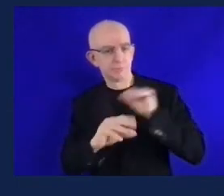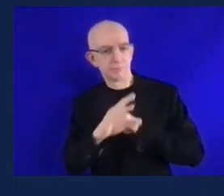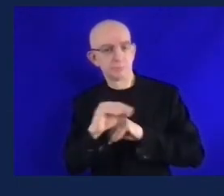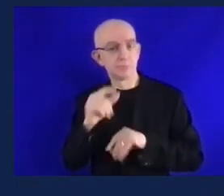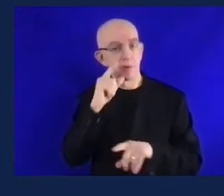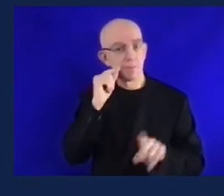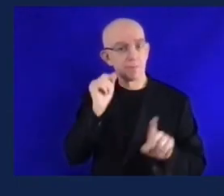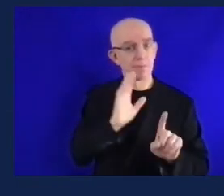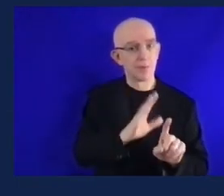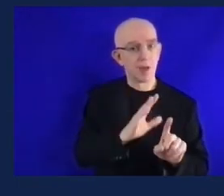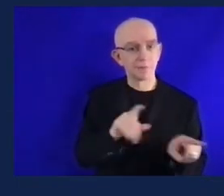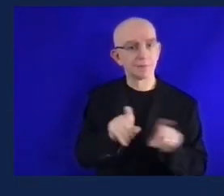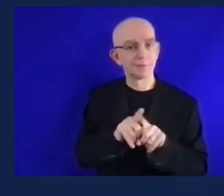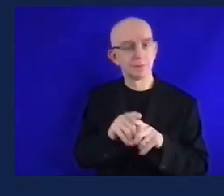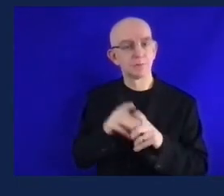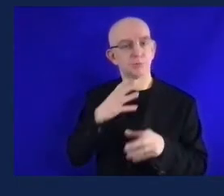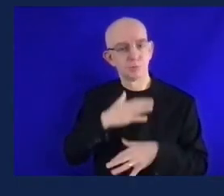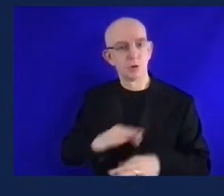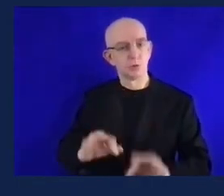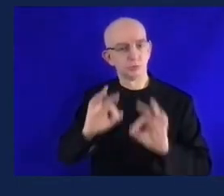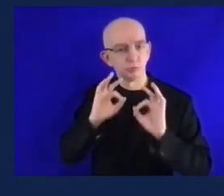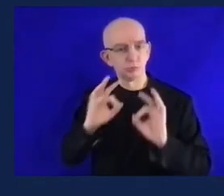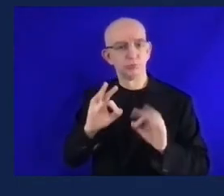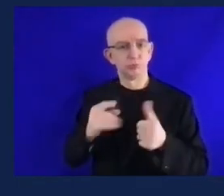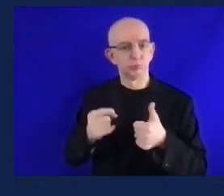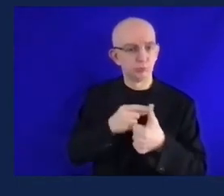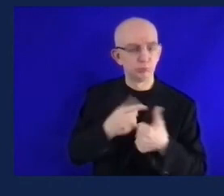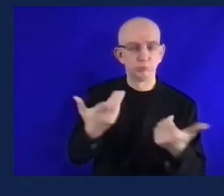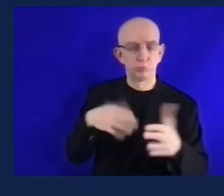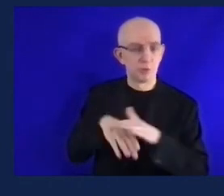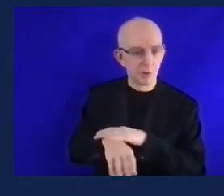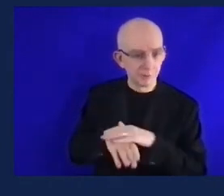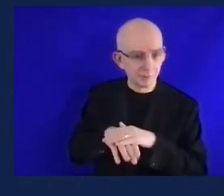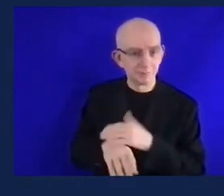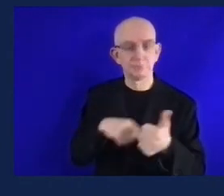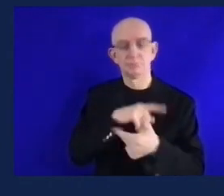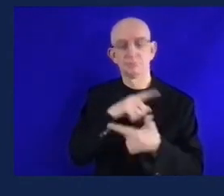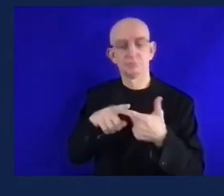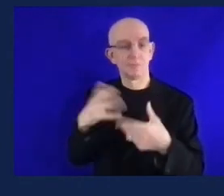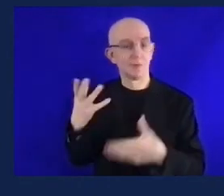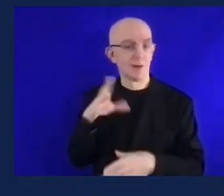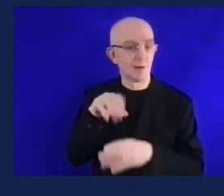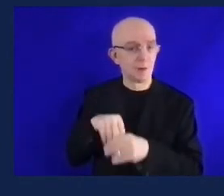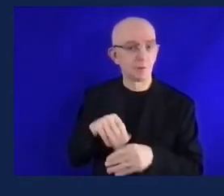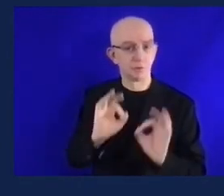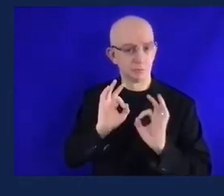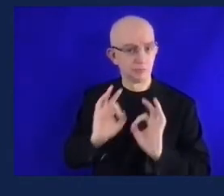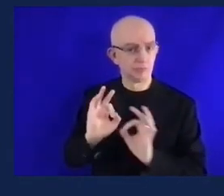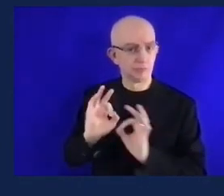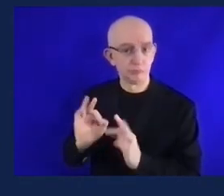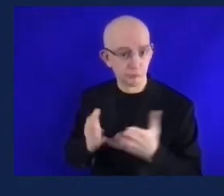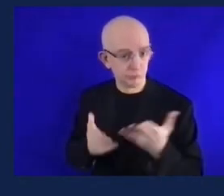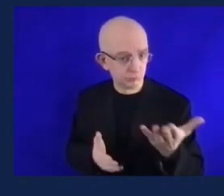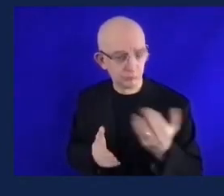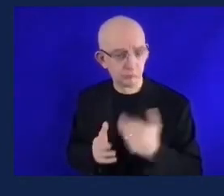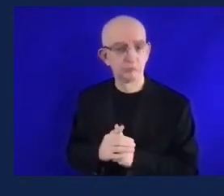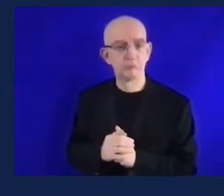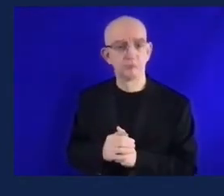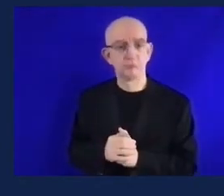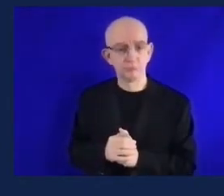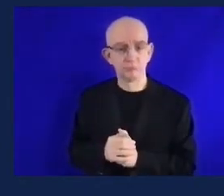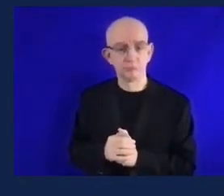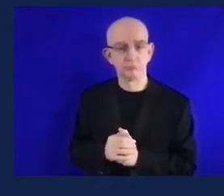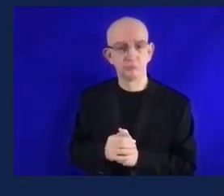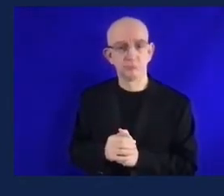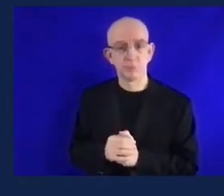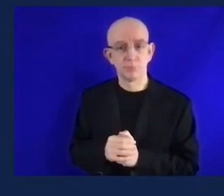más trabajadores y mejores condiciones que el fútbol femenino, hace que también tengan